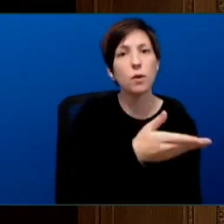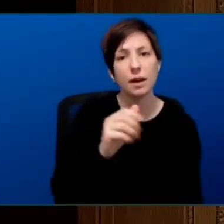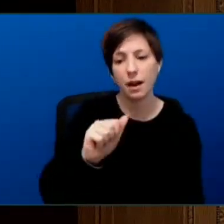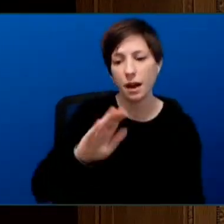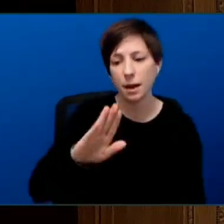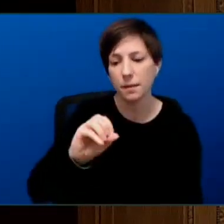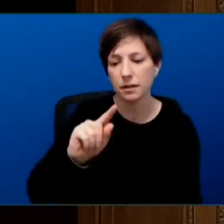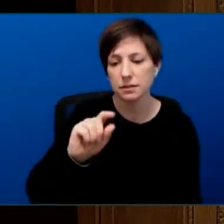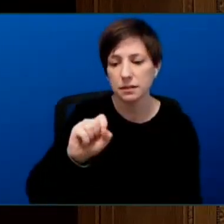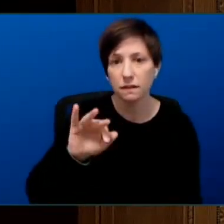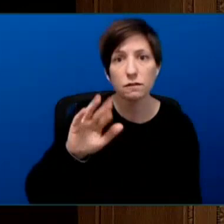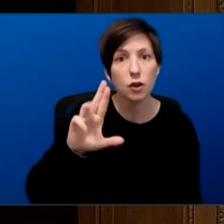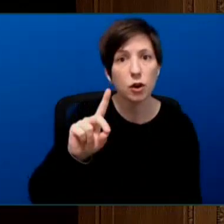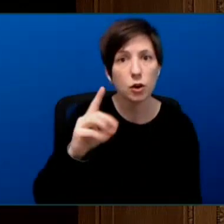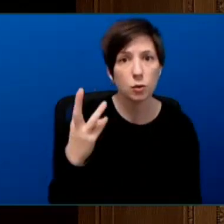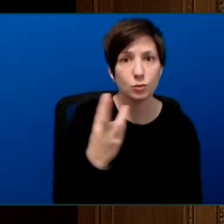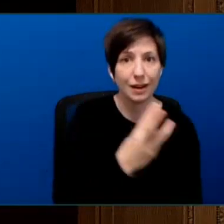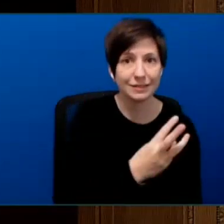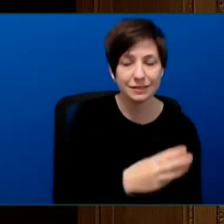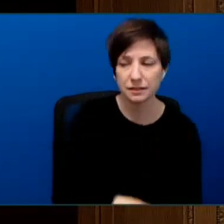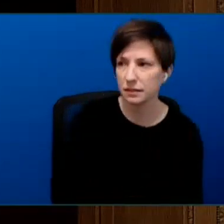the experiment's failing.